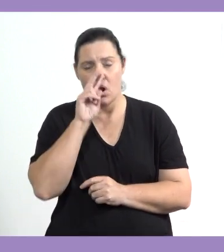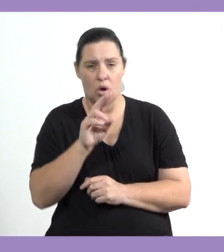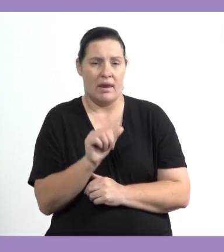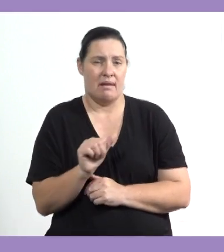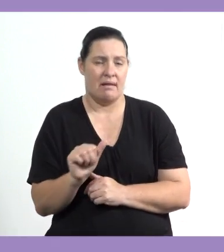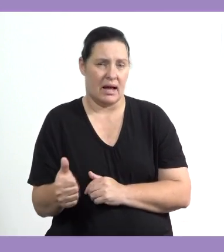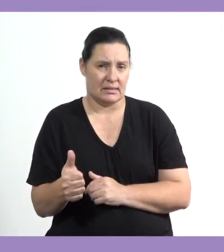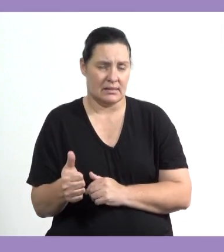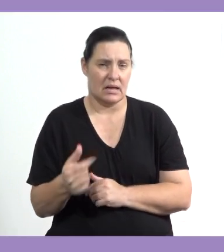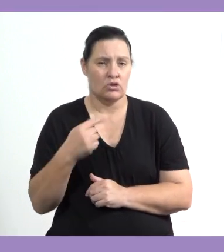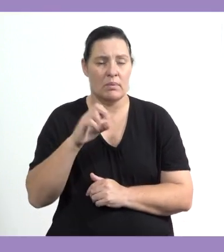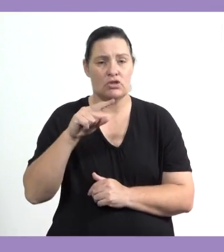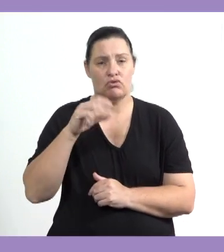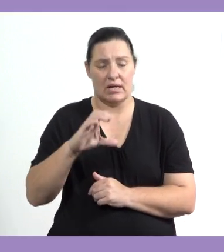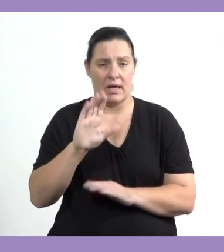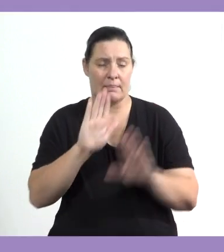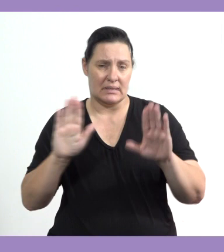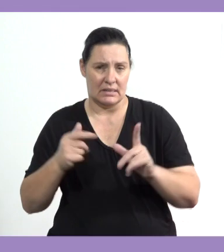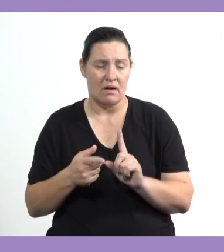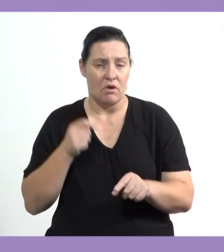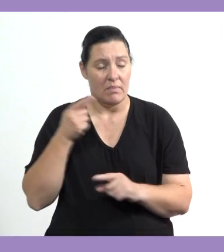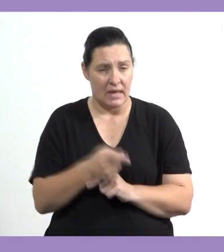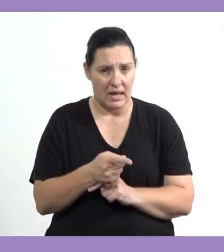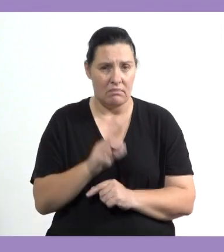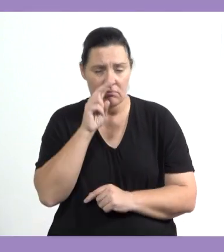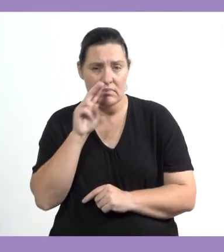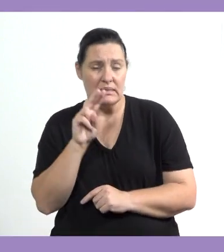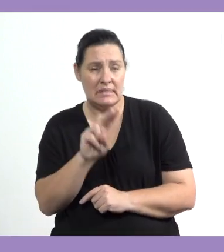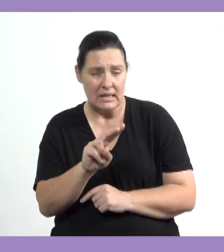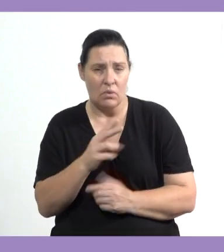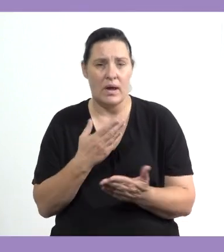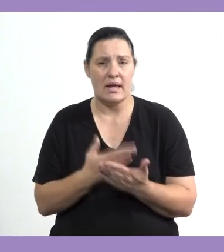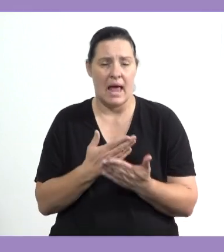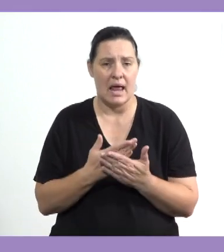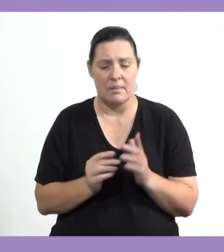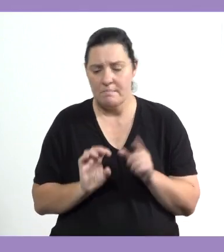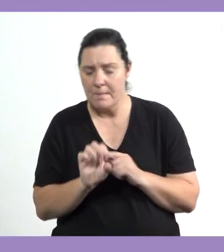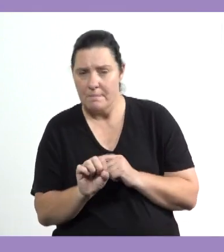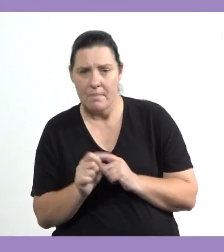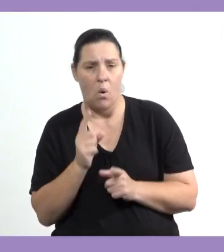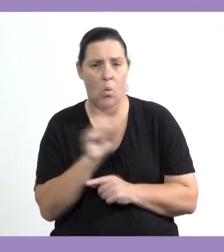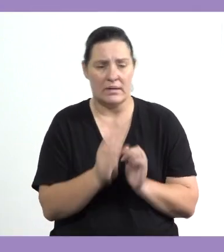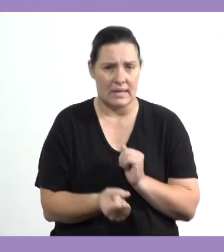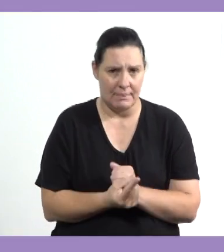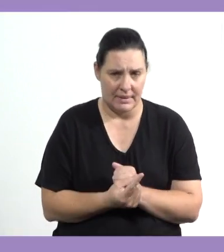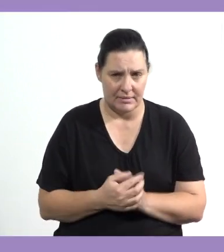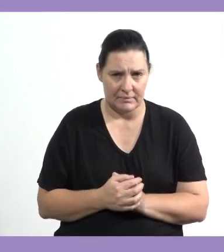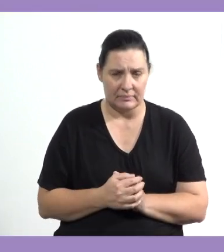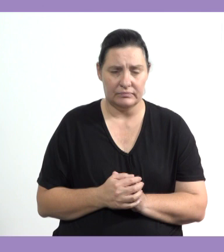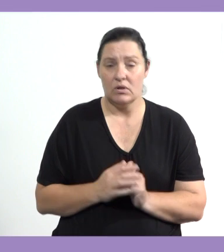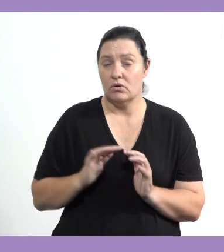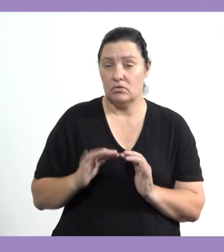Let's look at the next geometric pattern, and from there, let's see if we can figure out what is going on